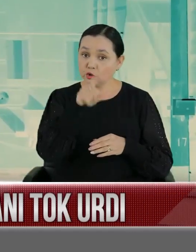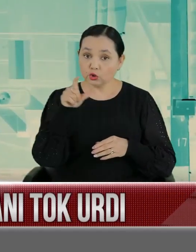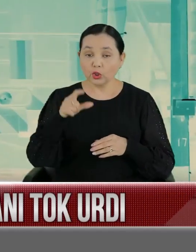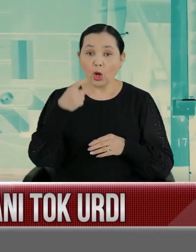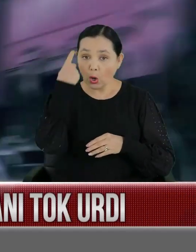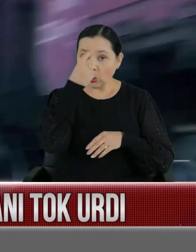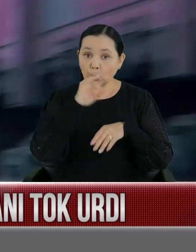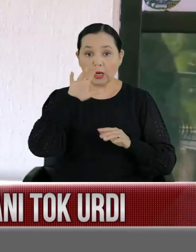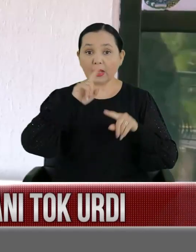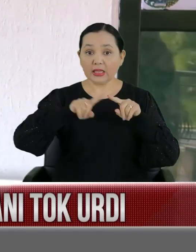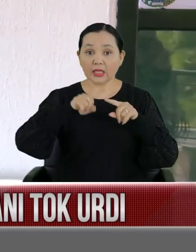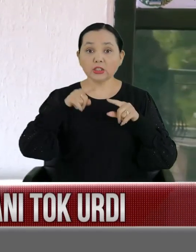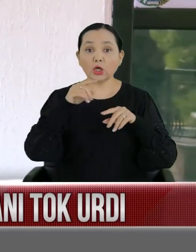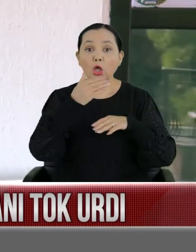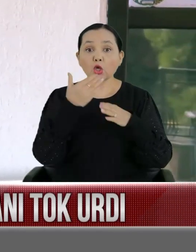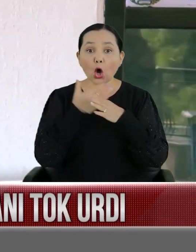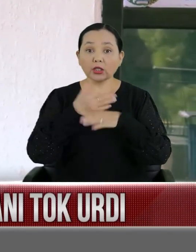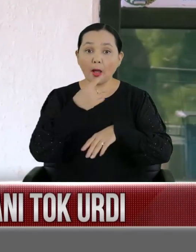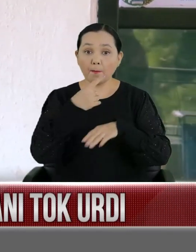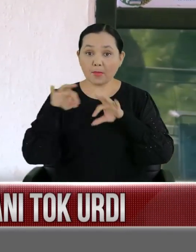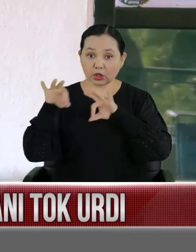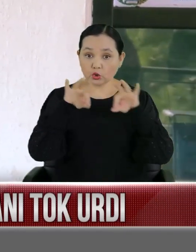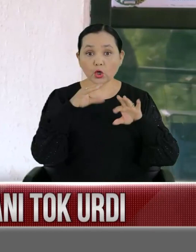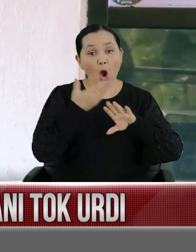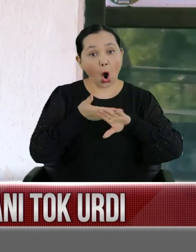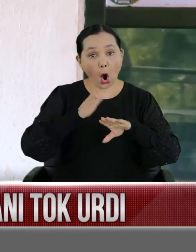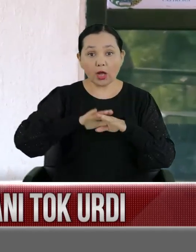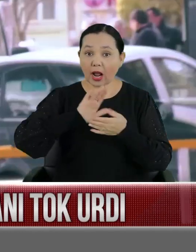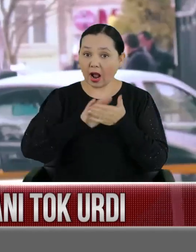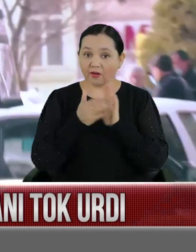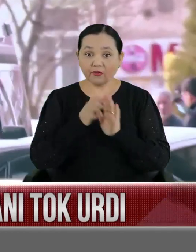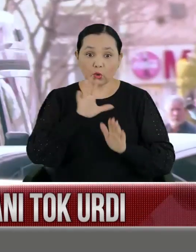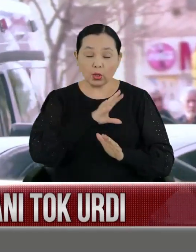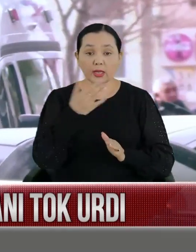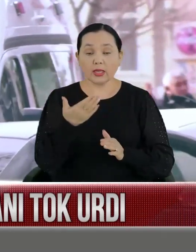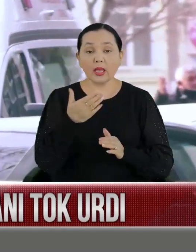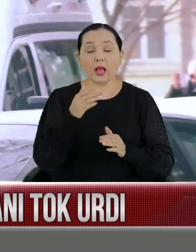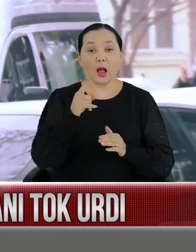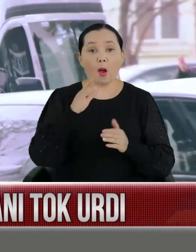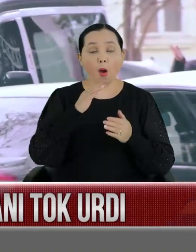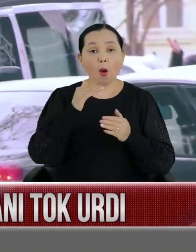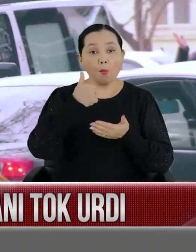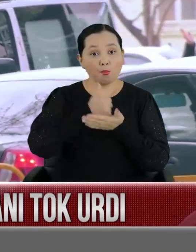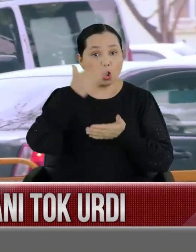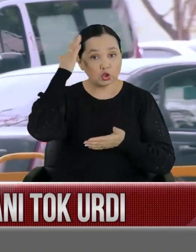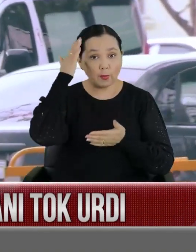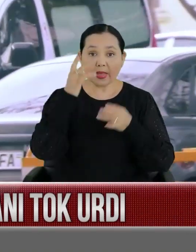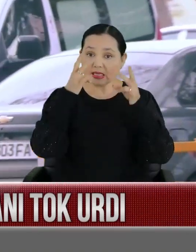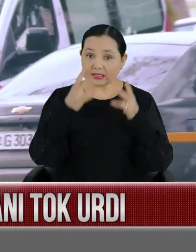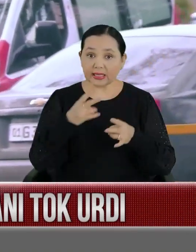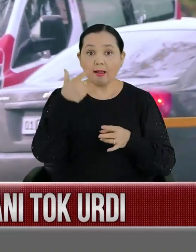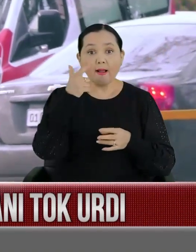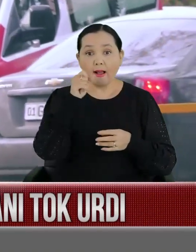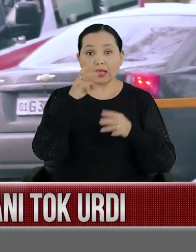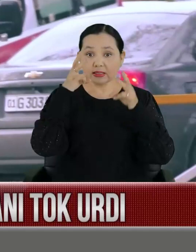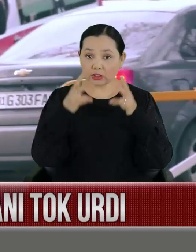17-25 da tez yordam mashinasida bizni shifoxonamizga olib kelindi. O'ta og'ir ahvolda, katatravma, bosh miya yopiq jarohati, is gazdan